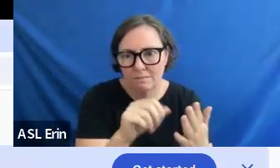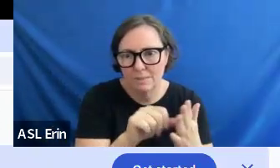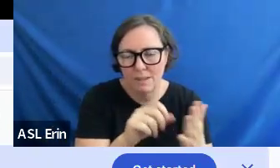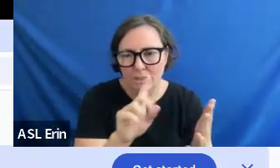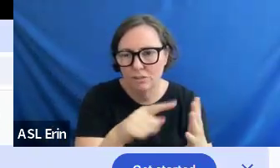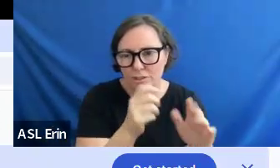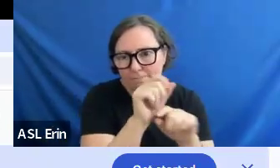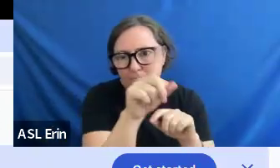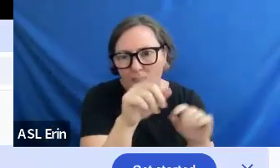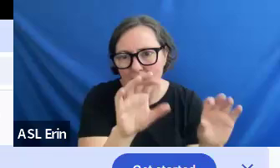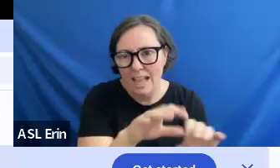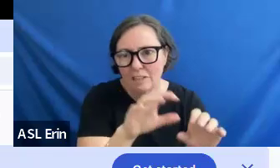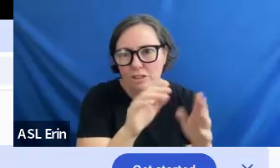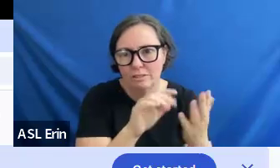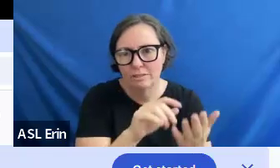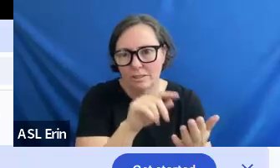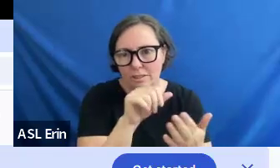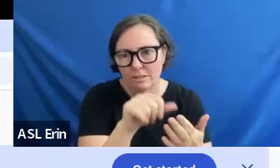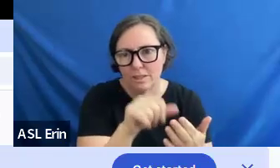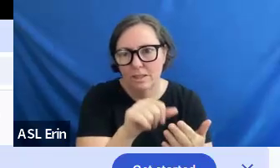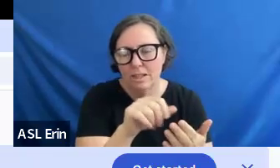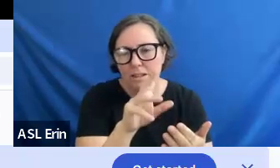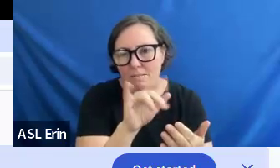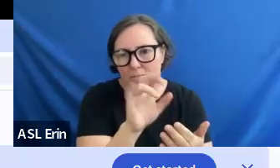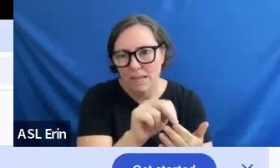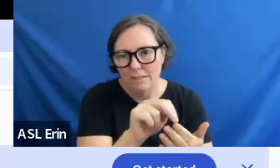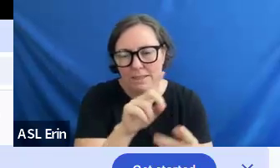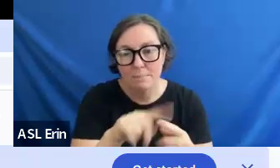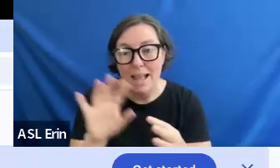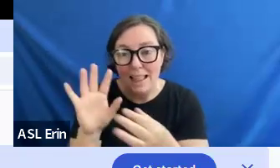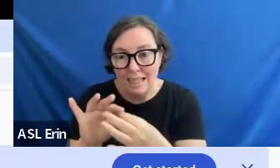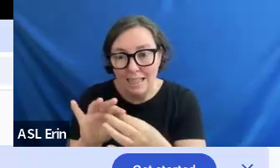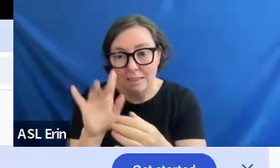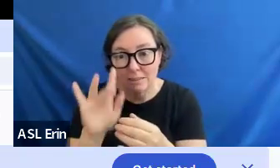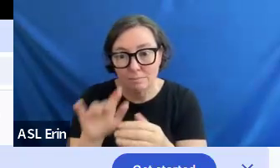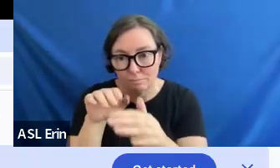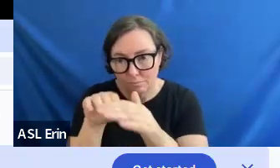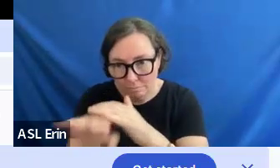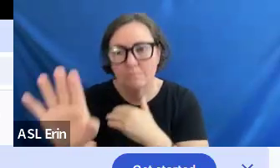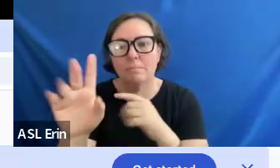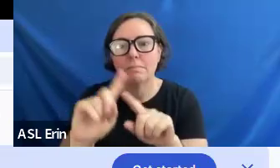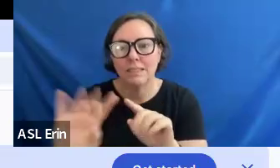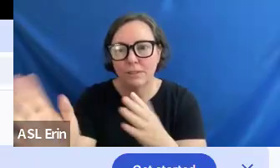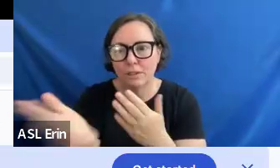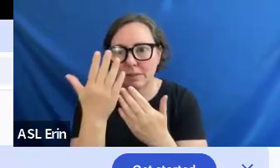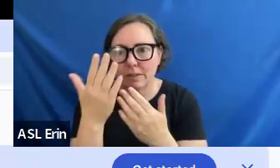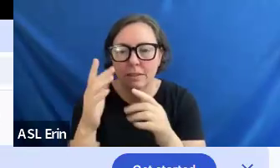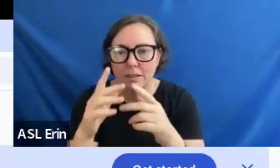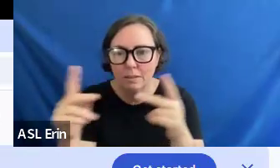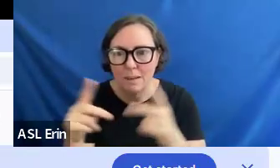submits an action, creates an action. Now you may ask, well, a search